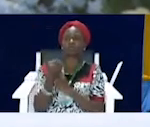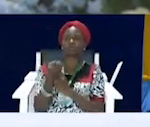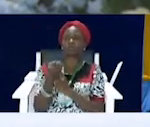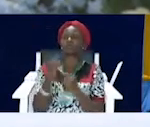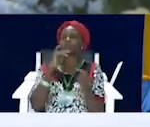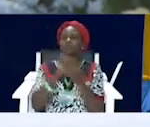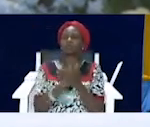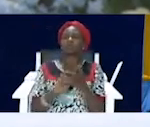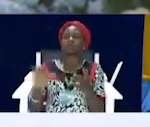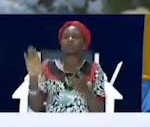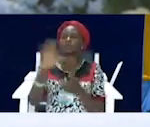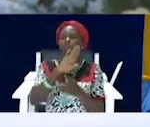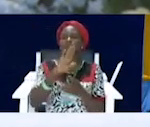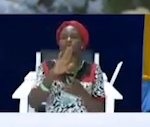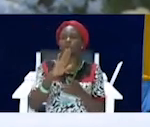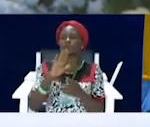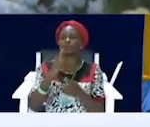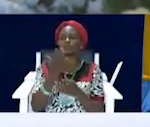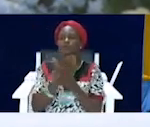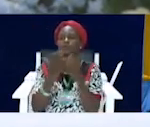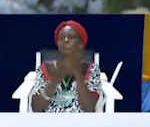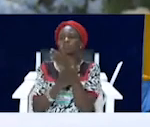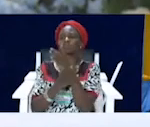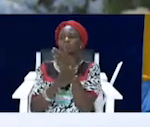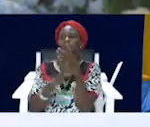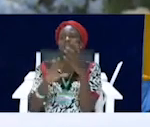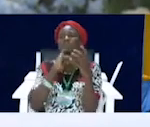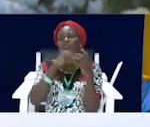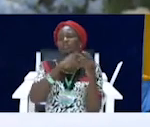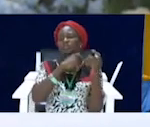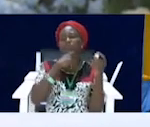is that your hands had withered.